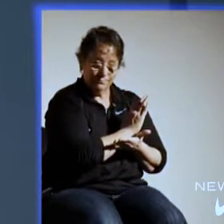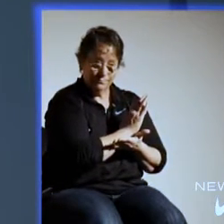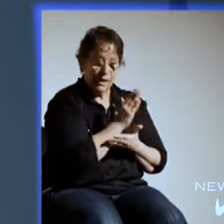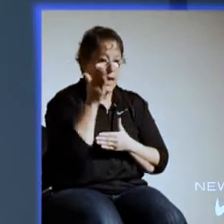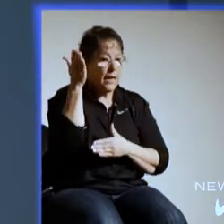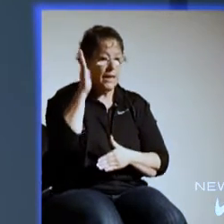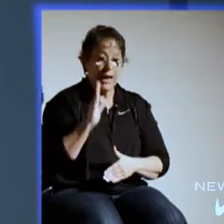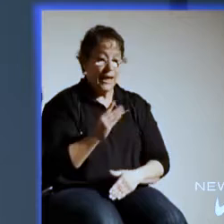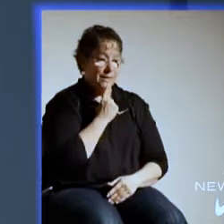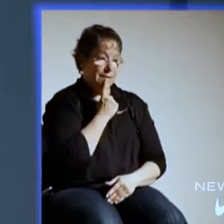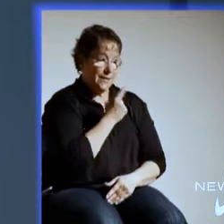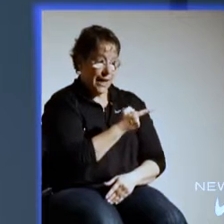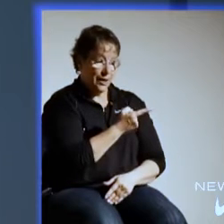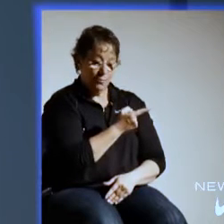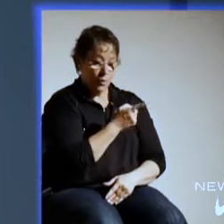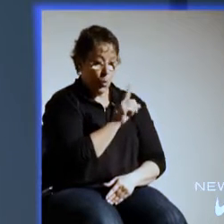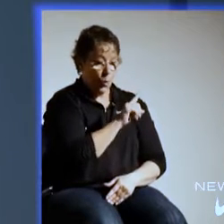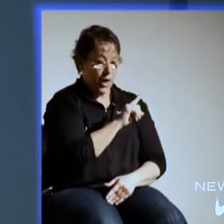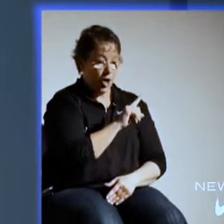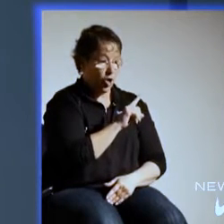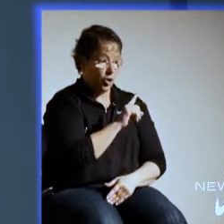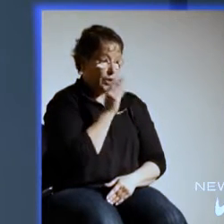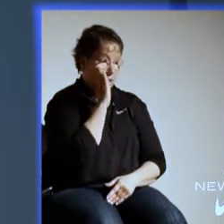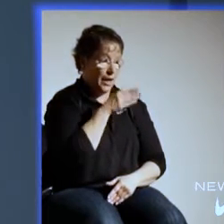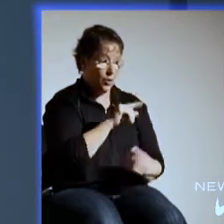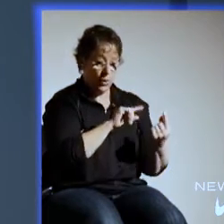go-to right away.